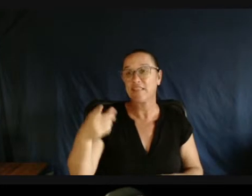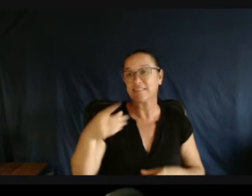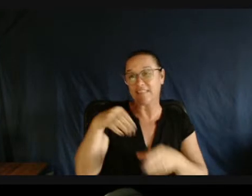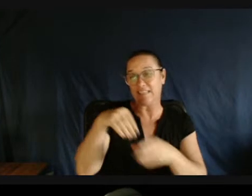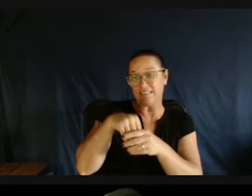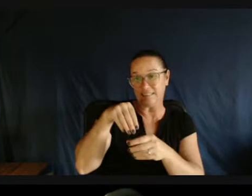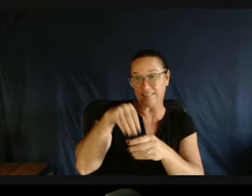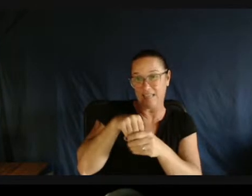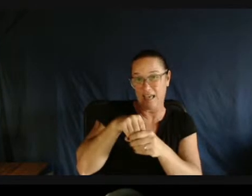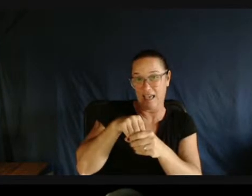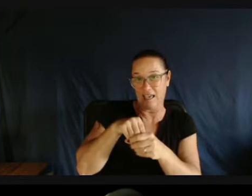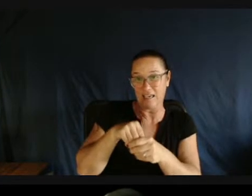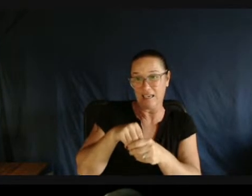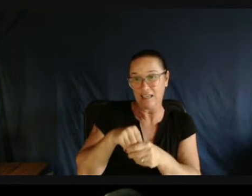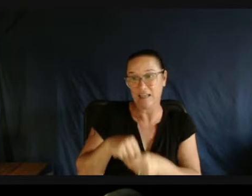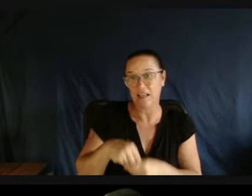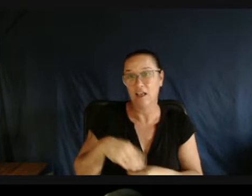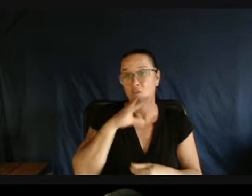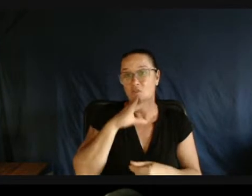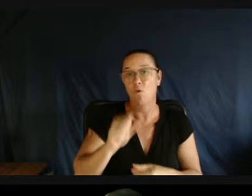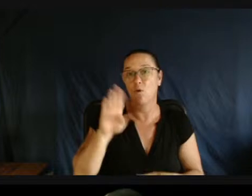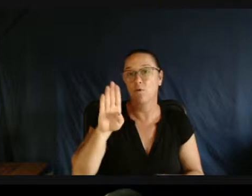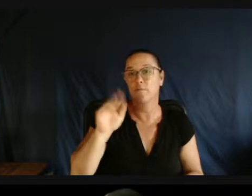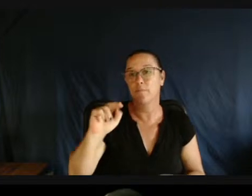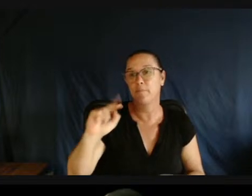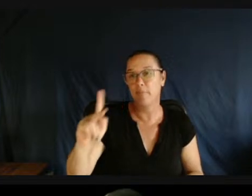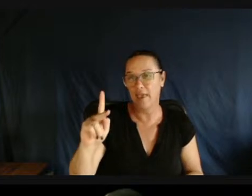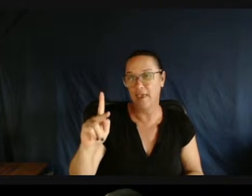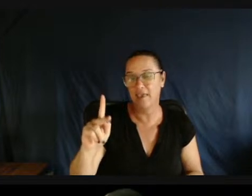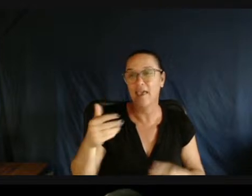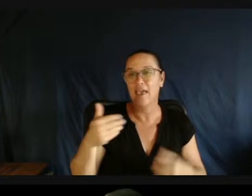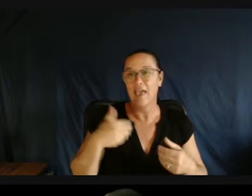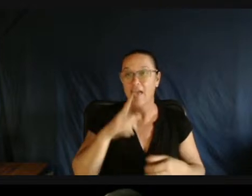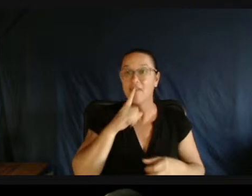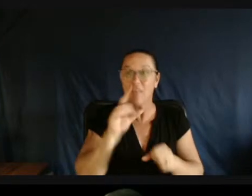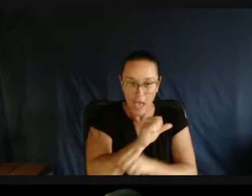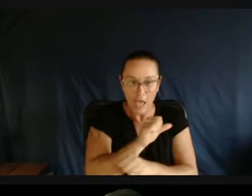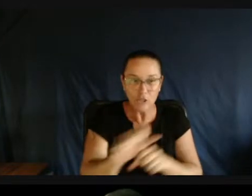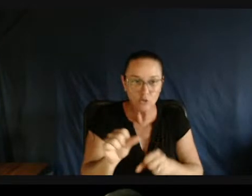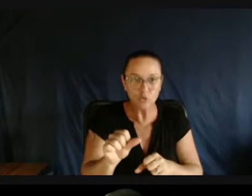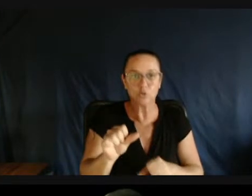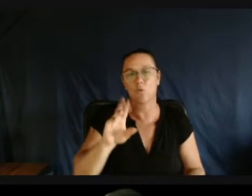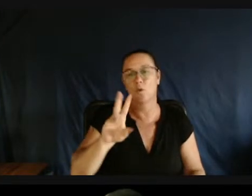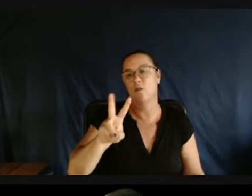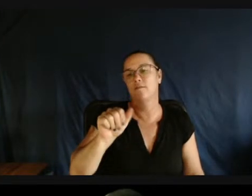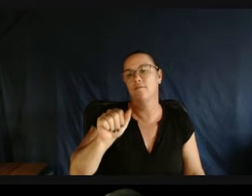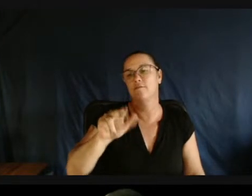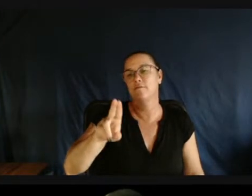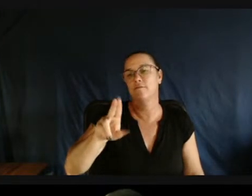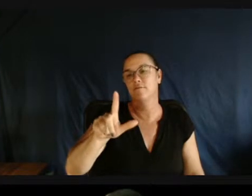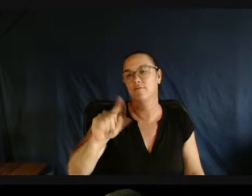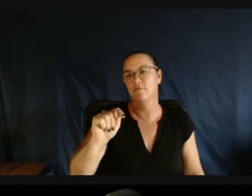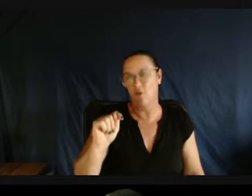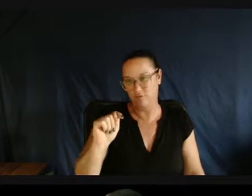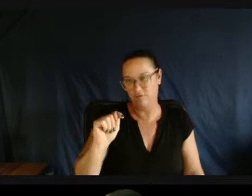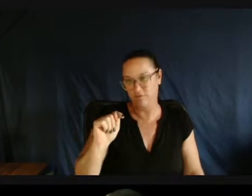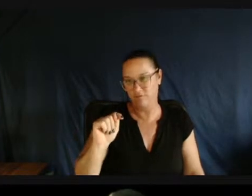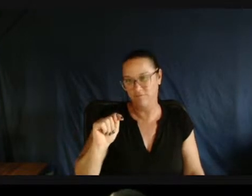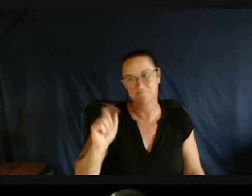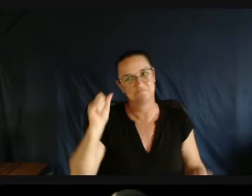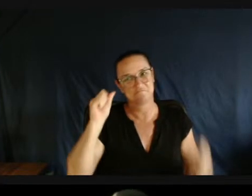would share. It's inside the old bank, and that's an actual vault in the bank. It's pretty amazing in